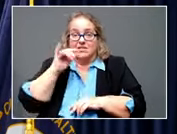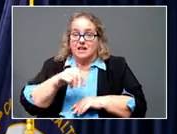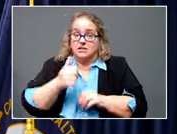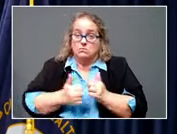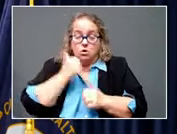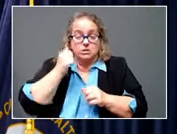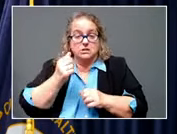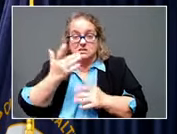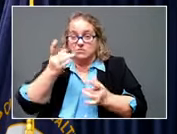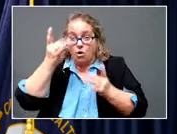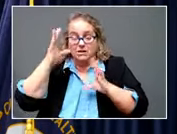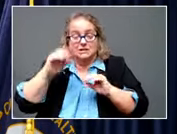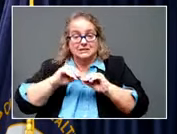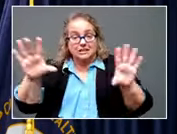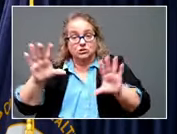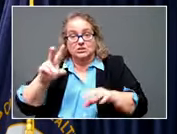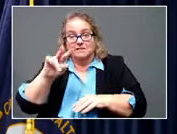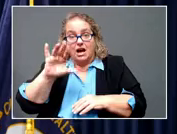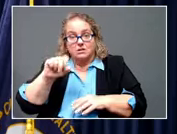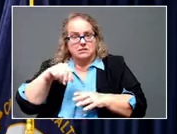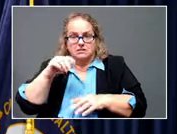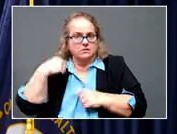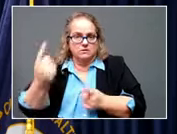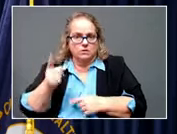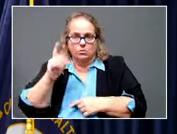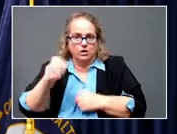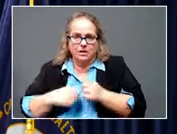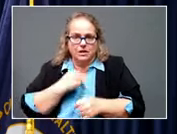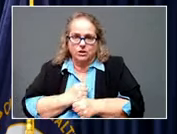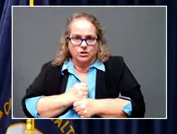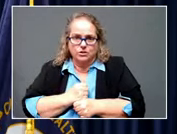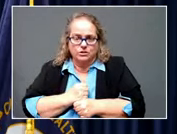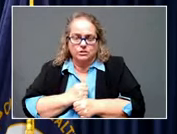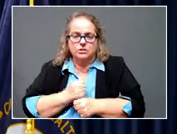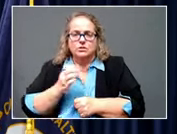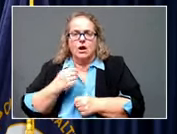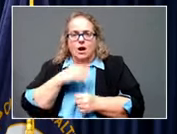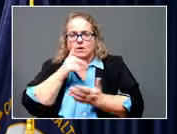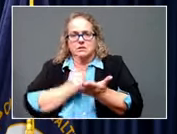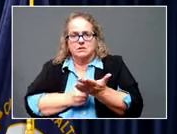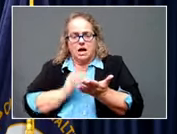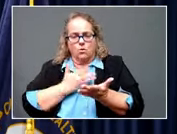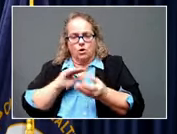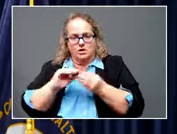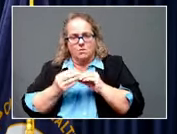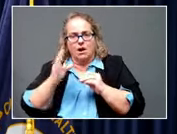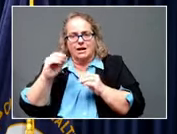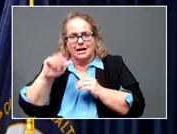to be startling enough to get vaccinated. So I'm going to go through our numbers of cases and deaths starting on the